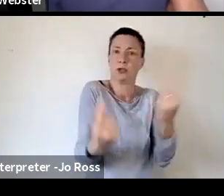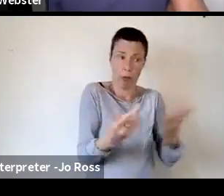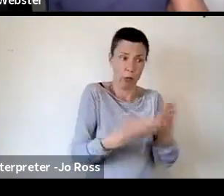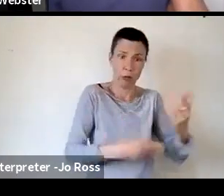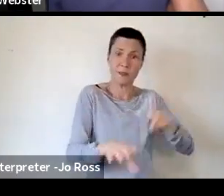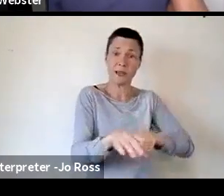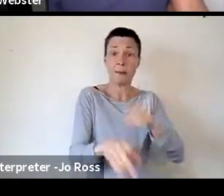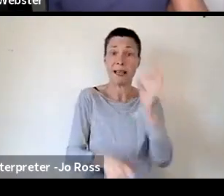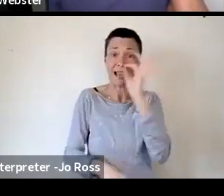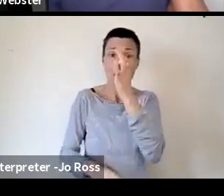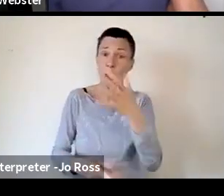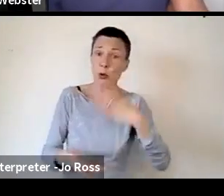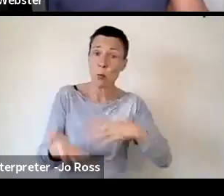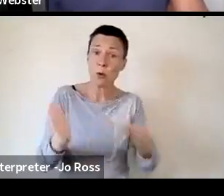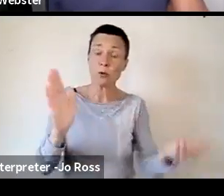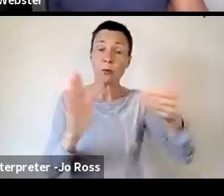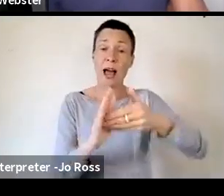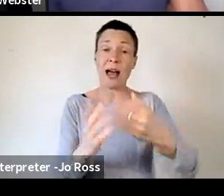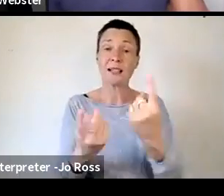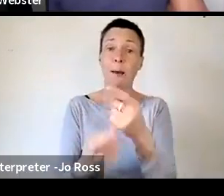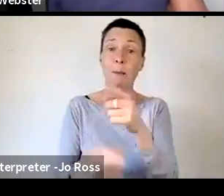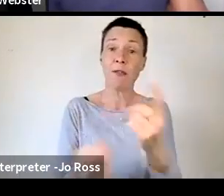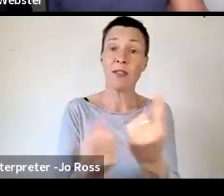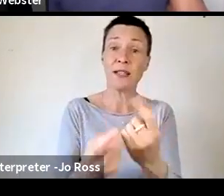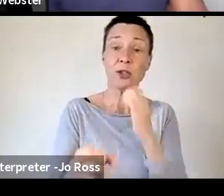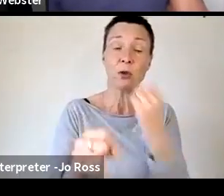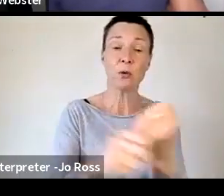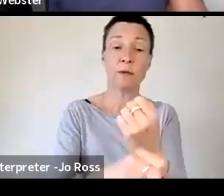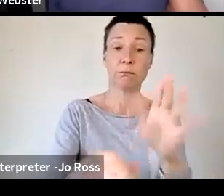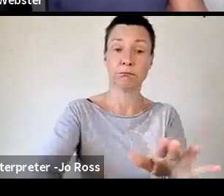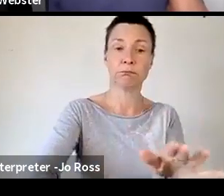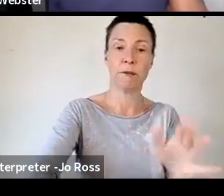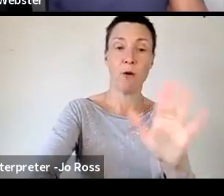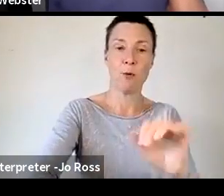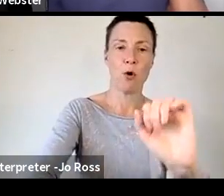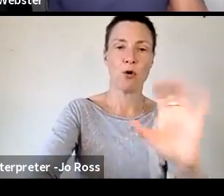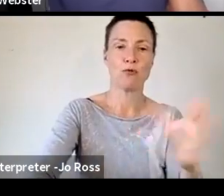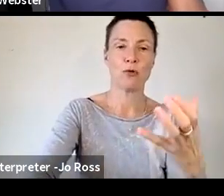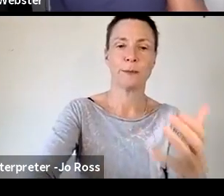mean, Caroline, do you want to talk about some of those as well from your groups?